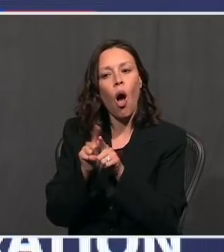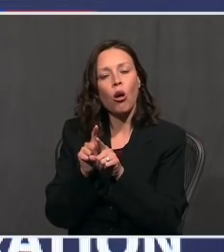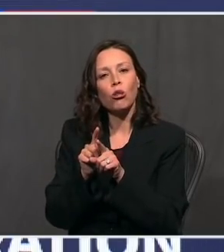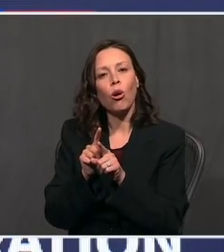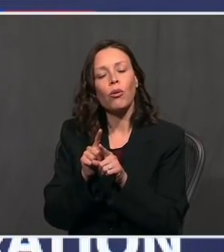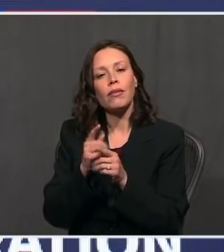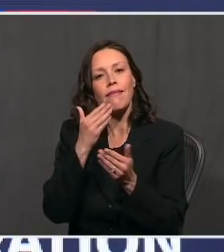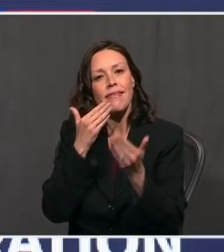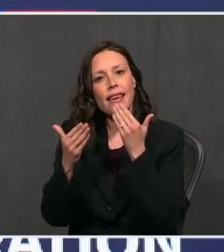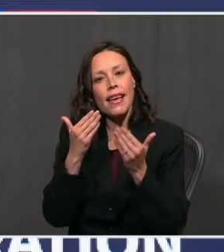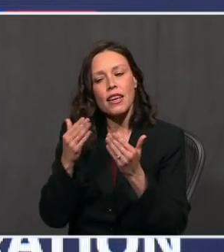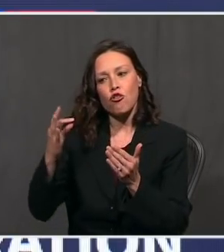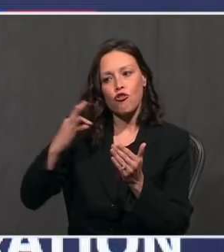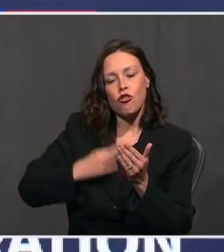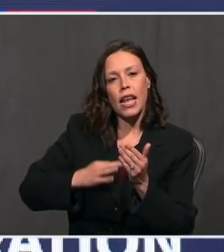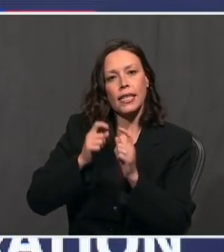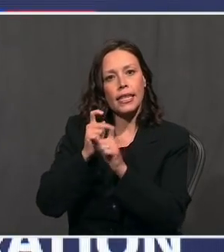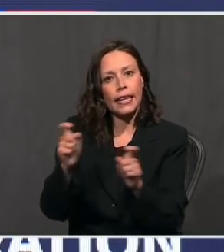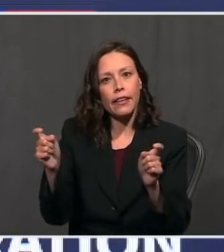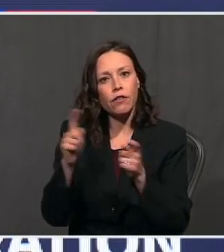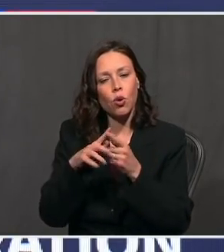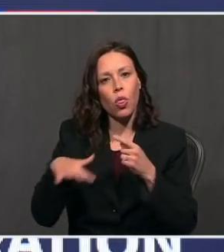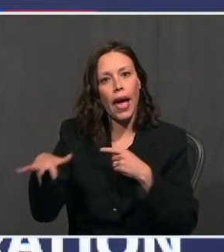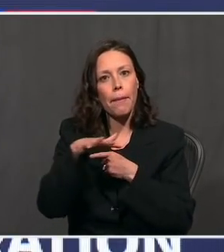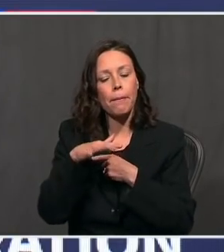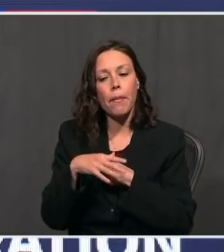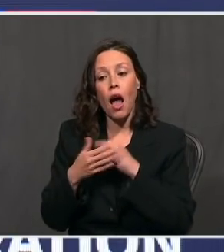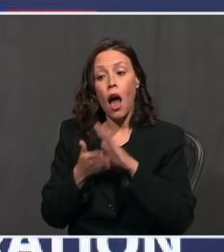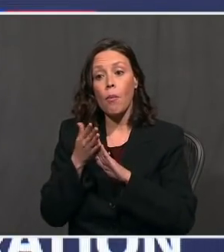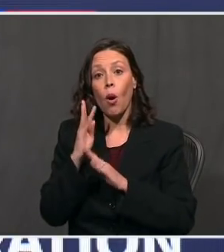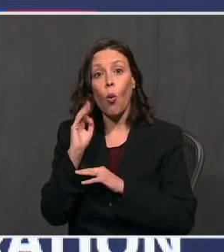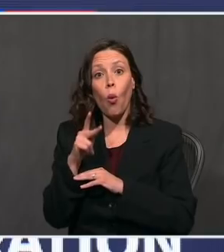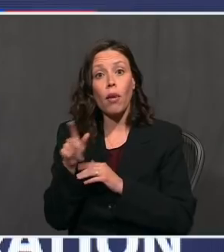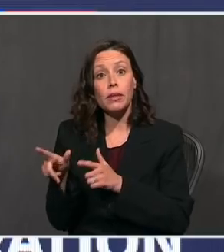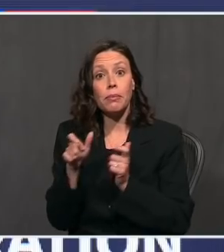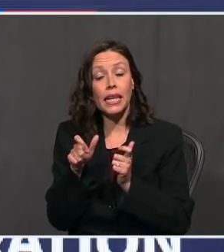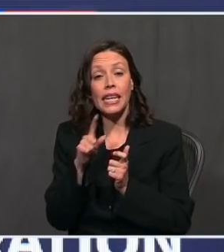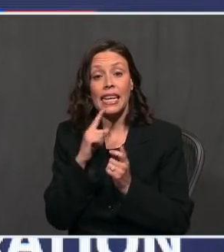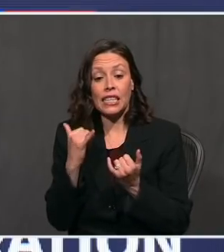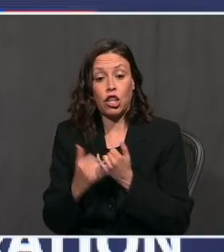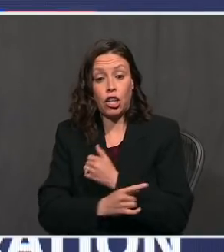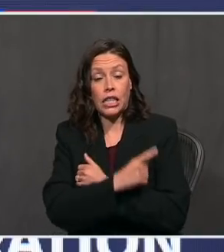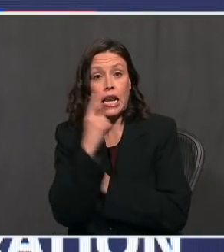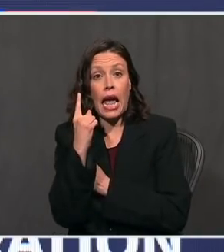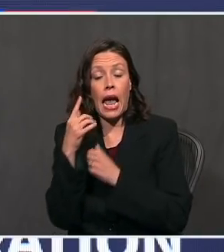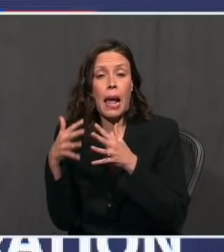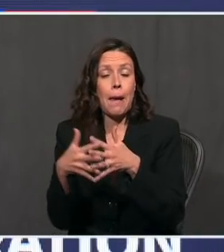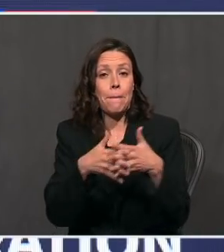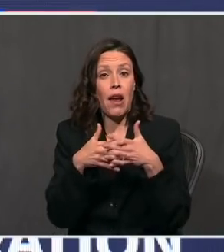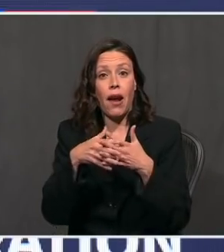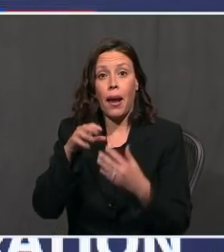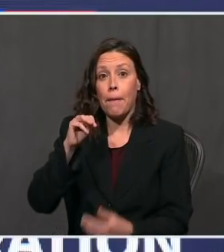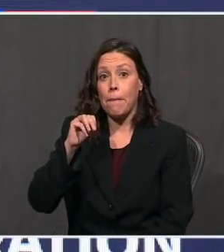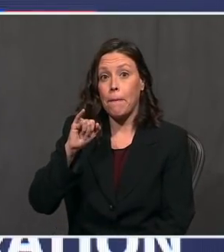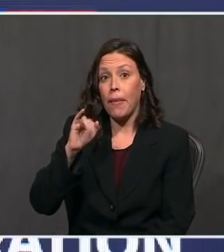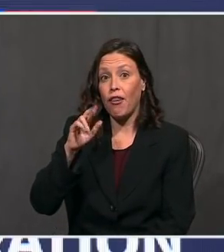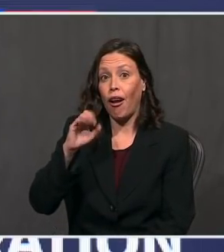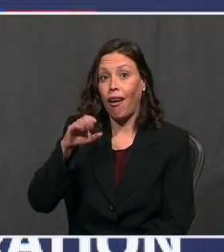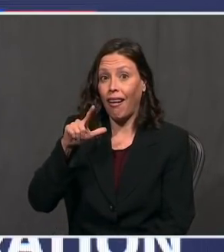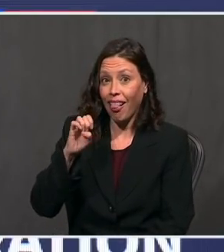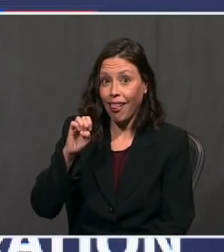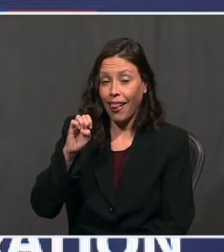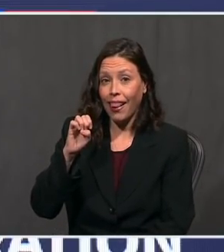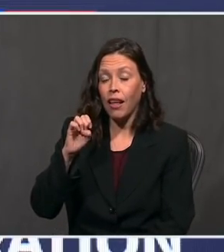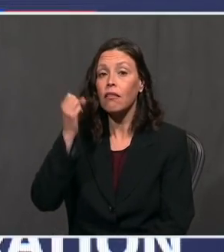due. And Operation Warp Speed is a modern American miracle, but it's an